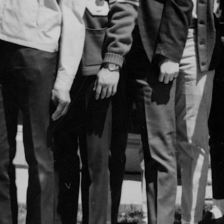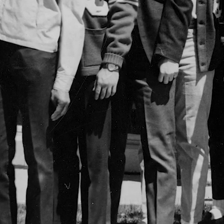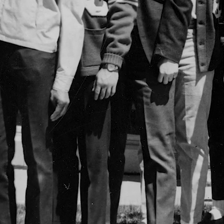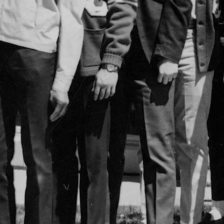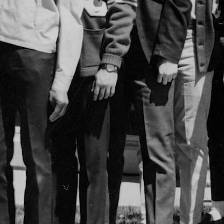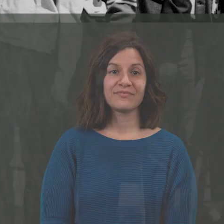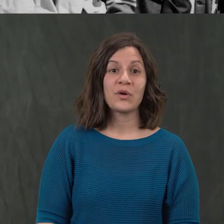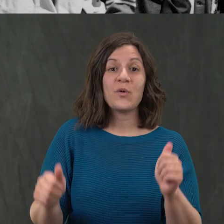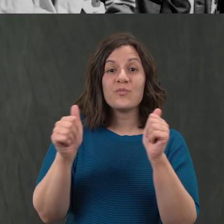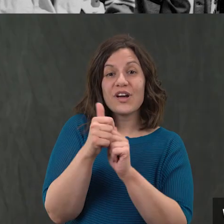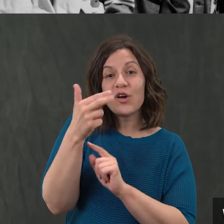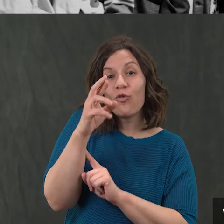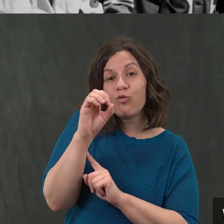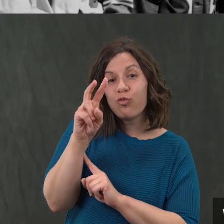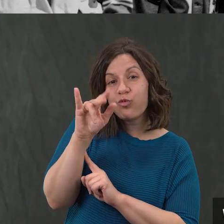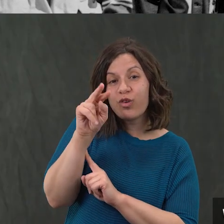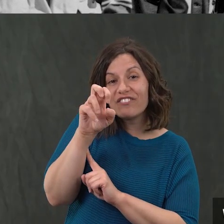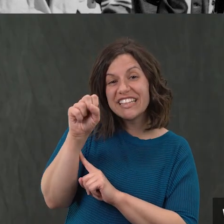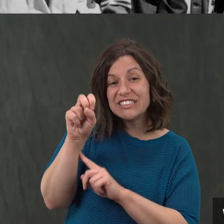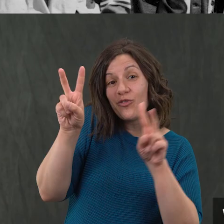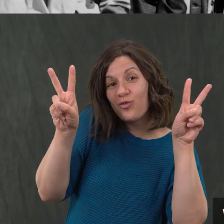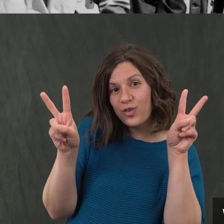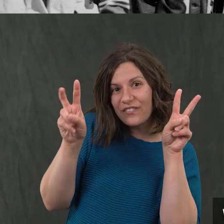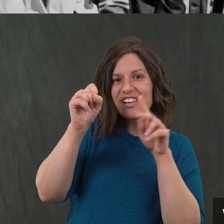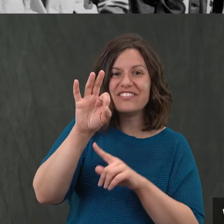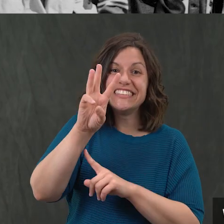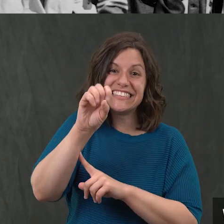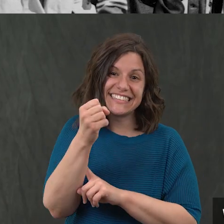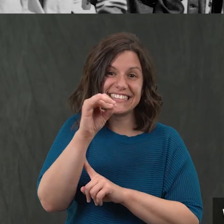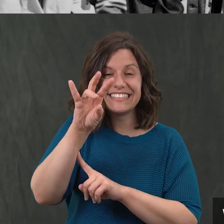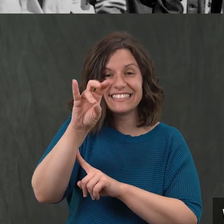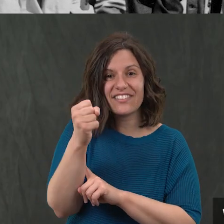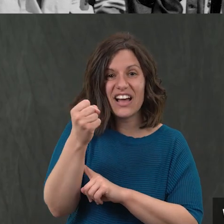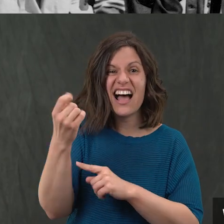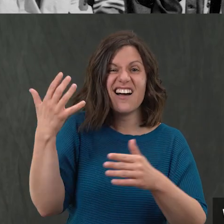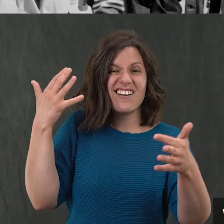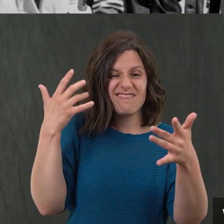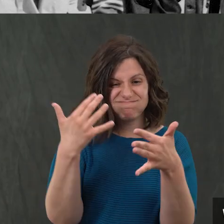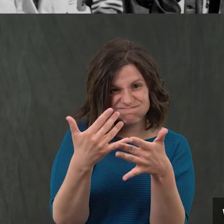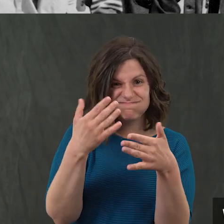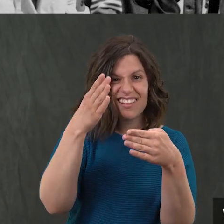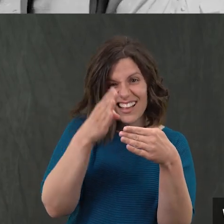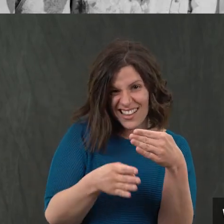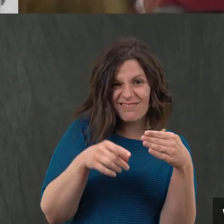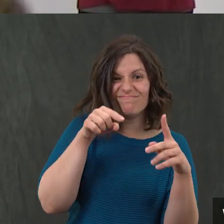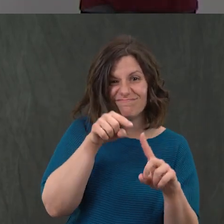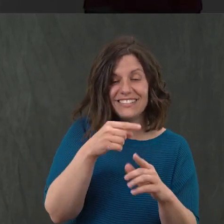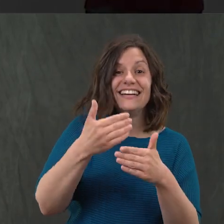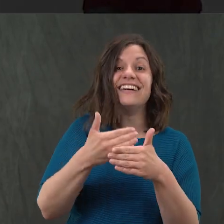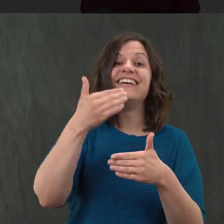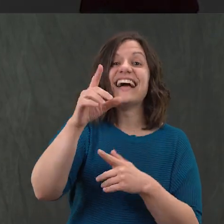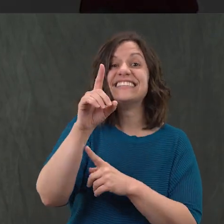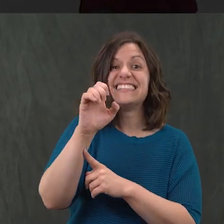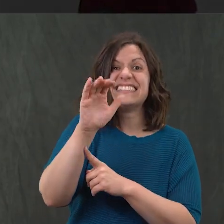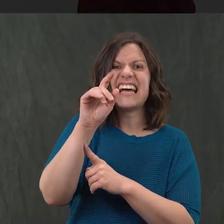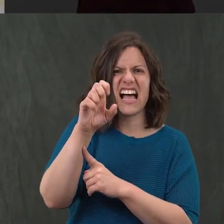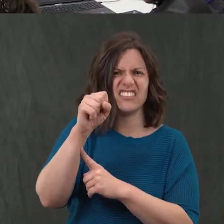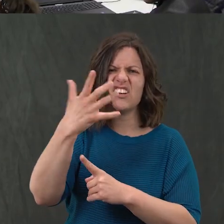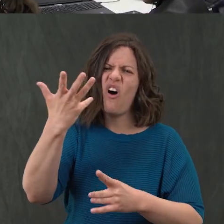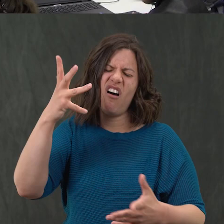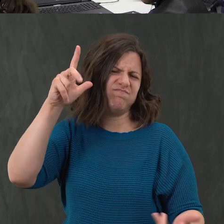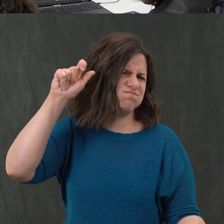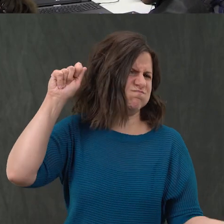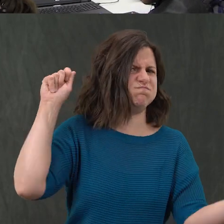technology. With the grooviness of the 60s and 70s coming to an end, the next decades would bring